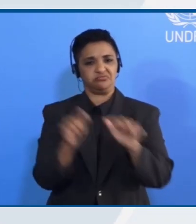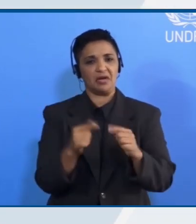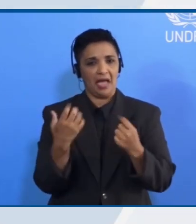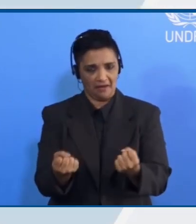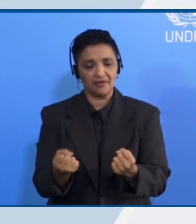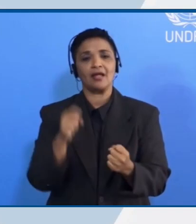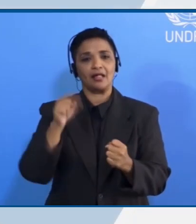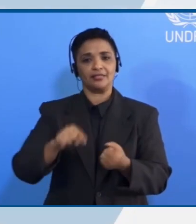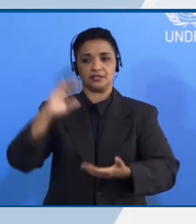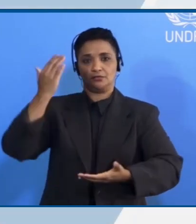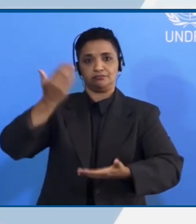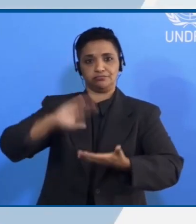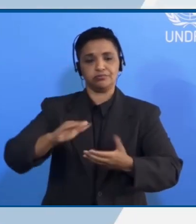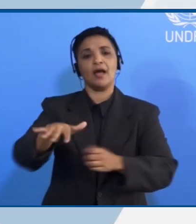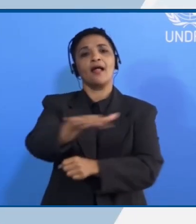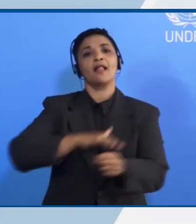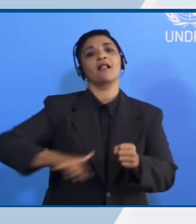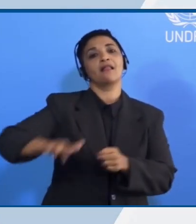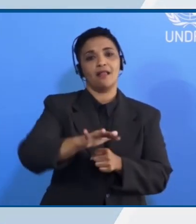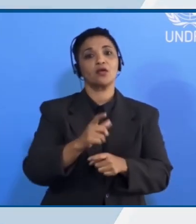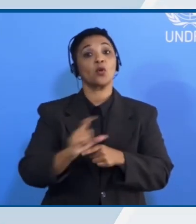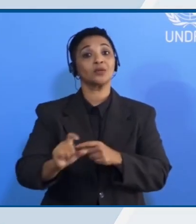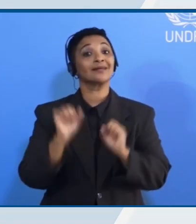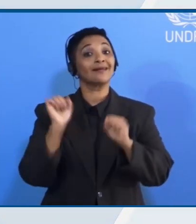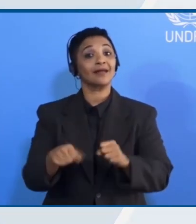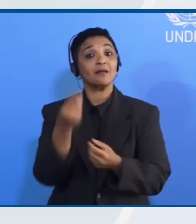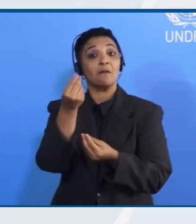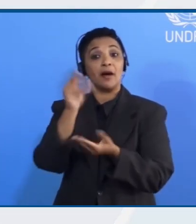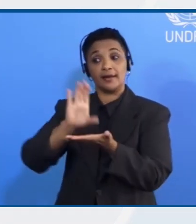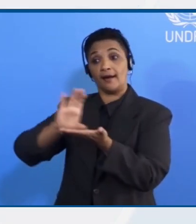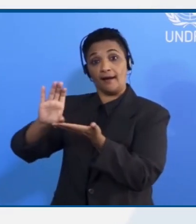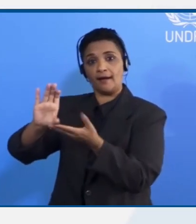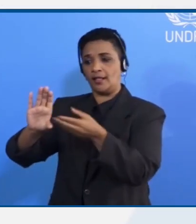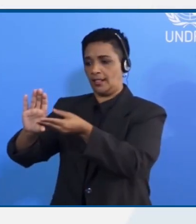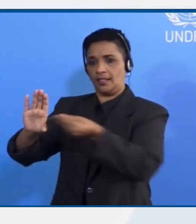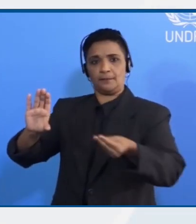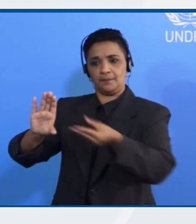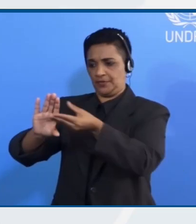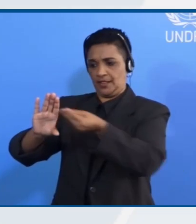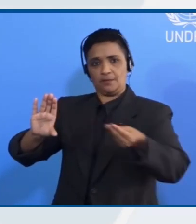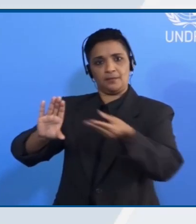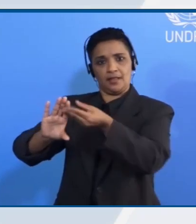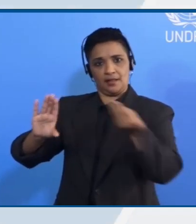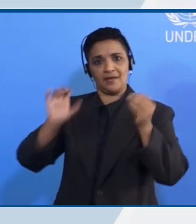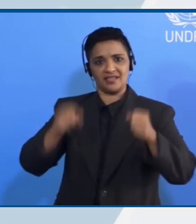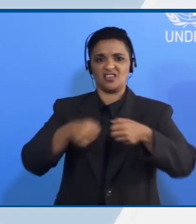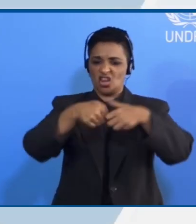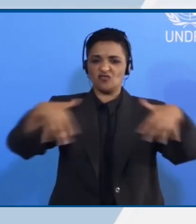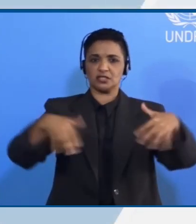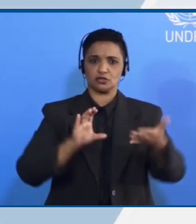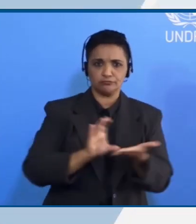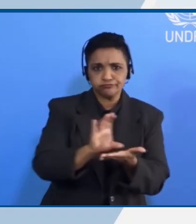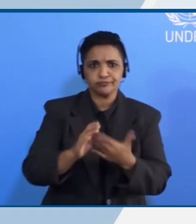the cost of land, and you can draw a portion of that valorization to pay for the infrastructure investment needs. So all